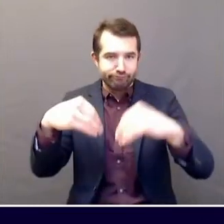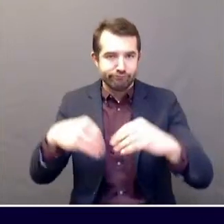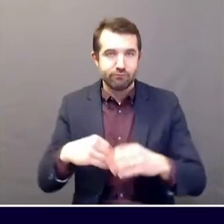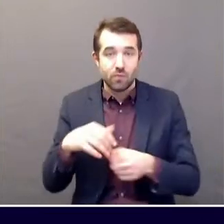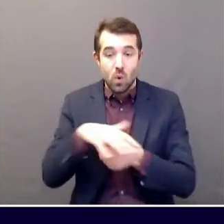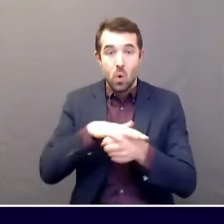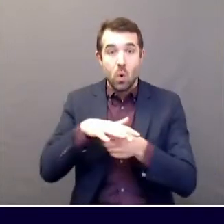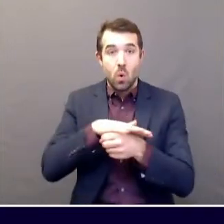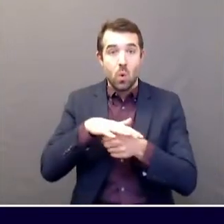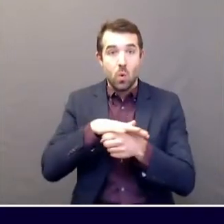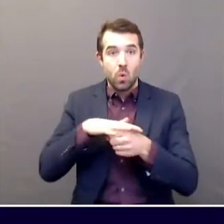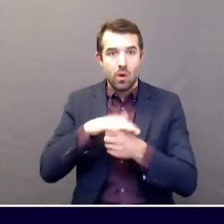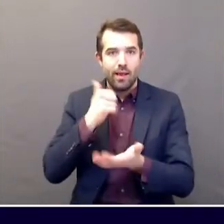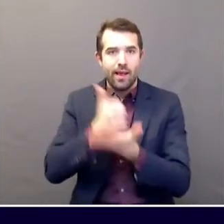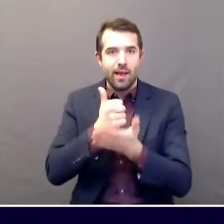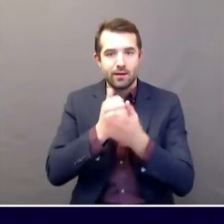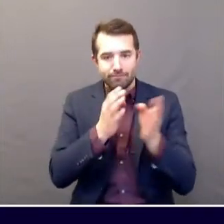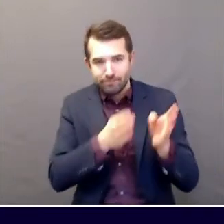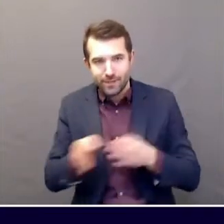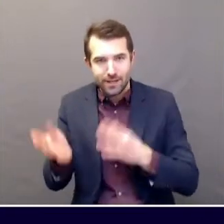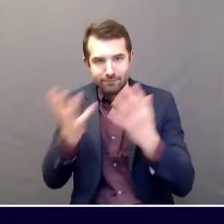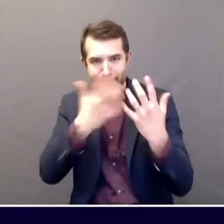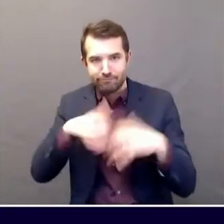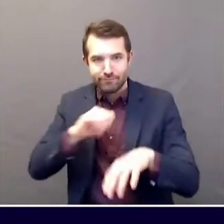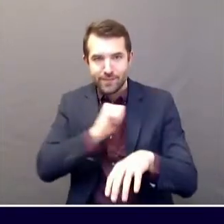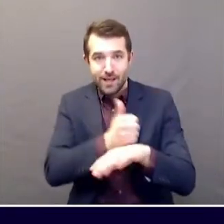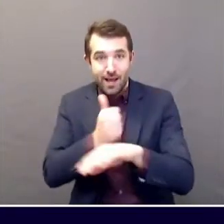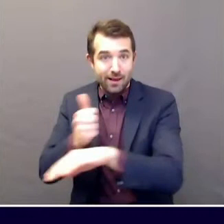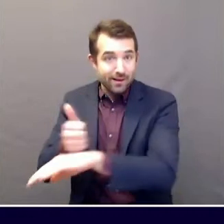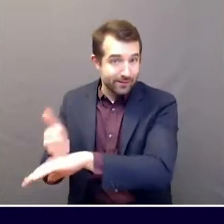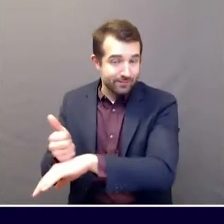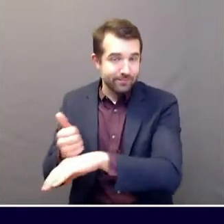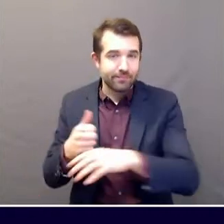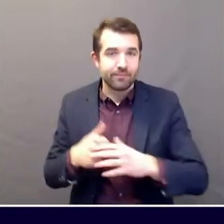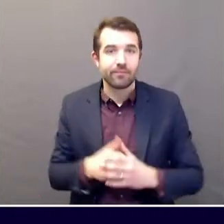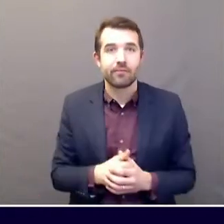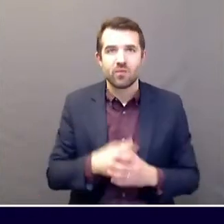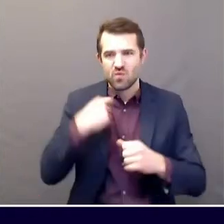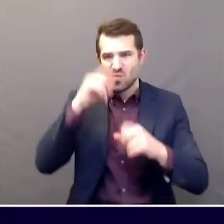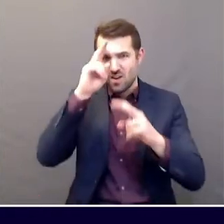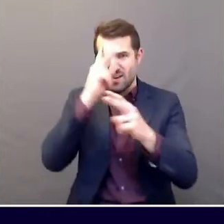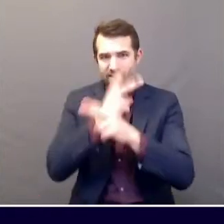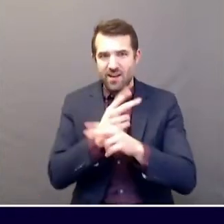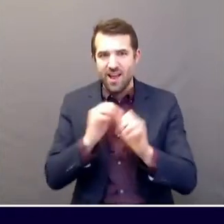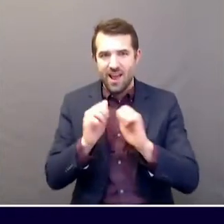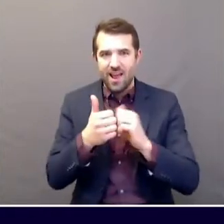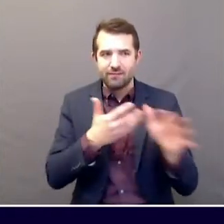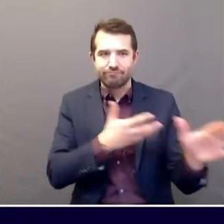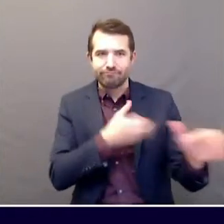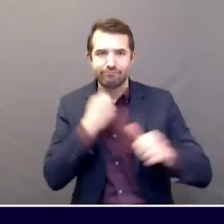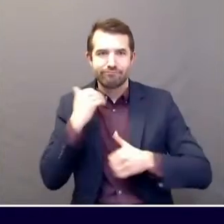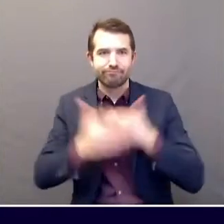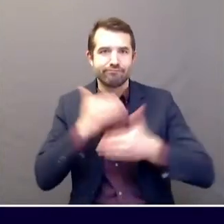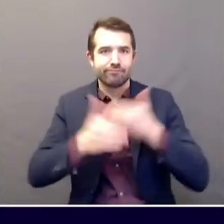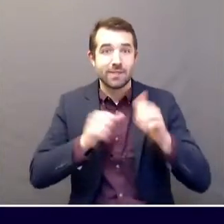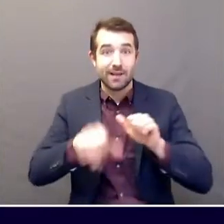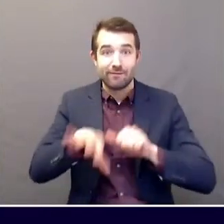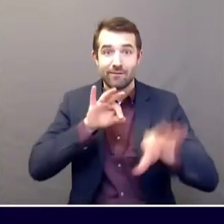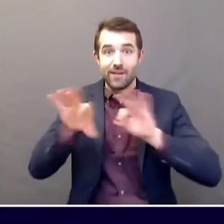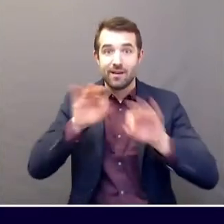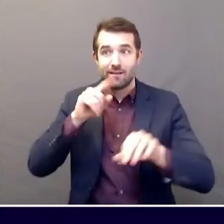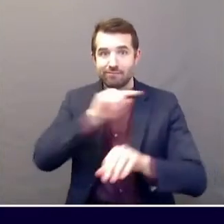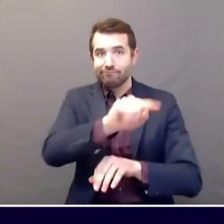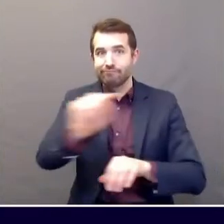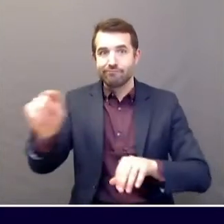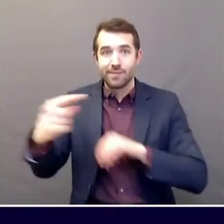organized by this community or run by them to try to figure out how quickly they can identify that population and set up the clinic